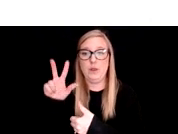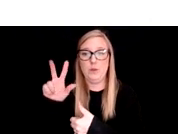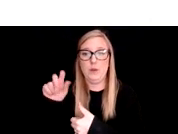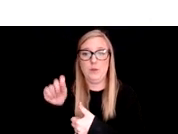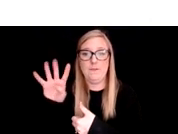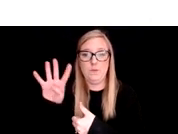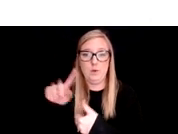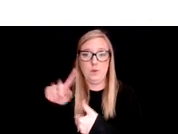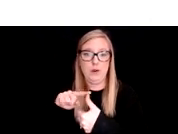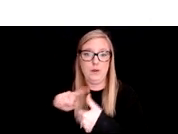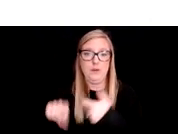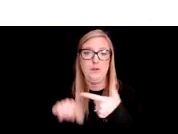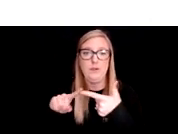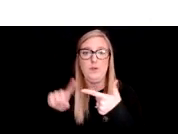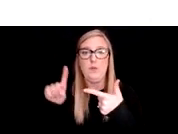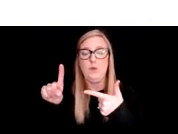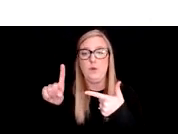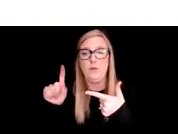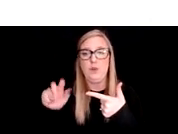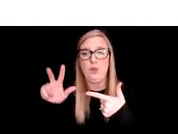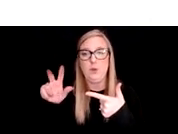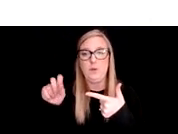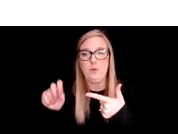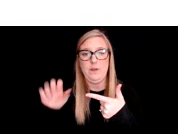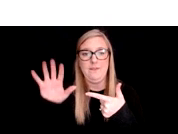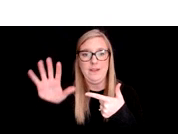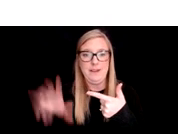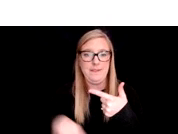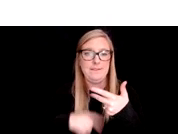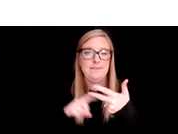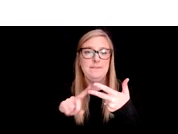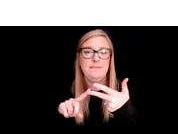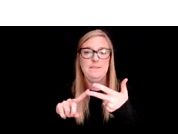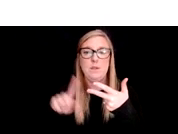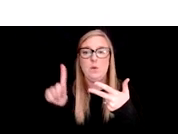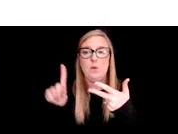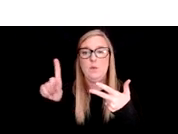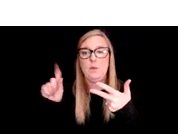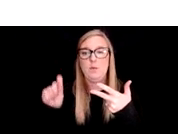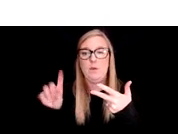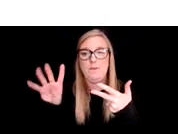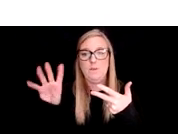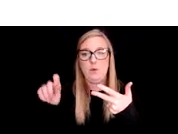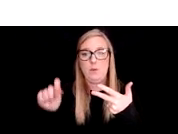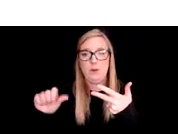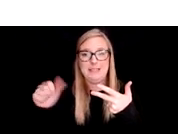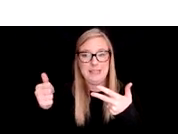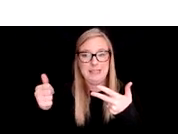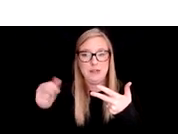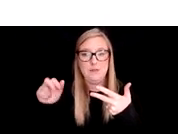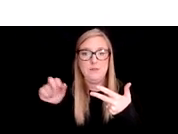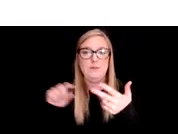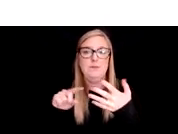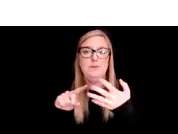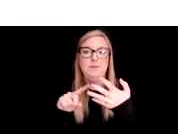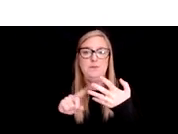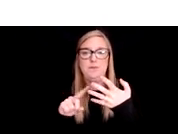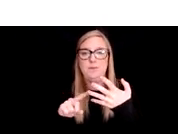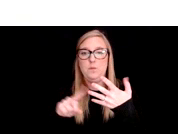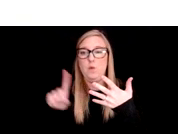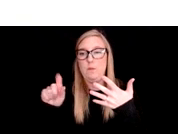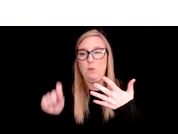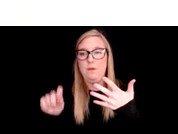orientation, 1.3.5 identify input purpose, 1.4.10 reflow,